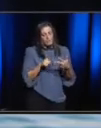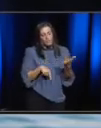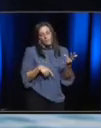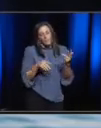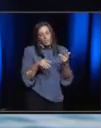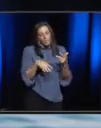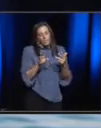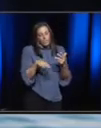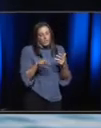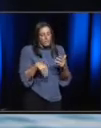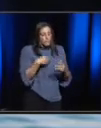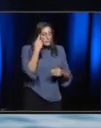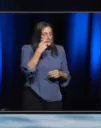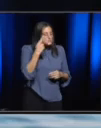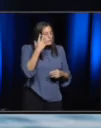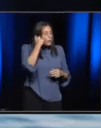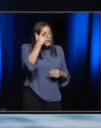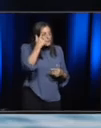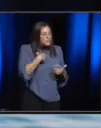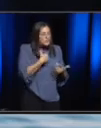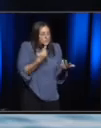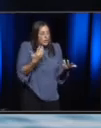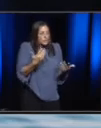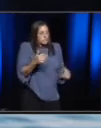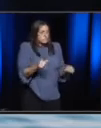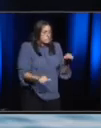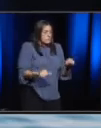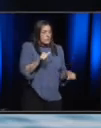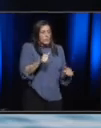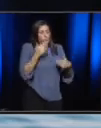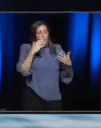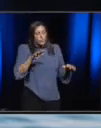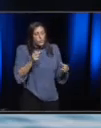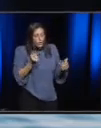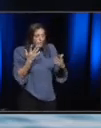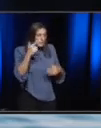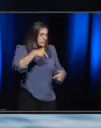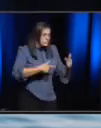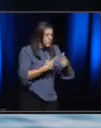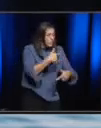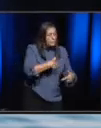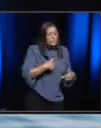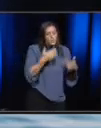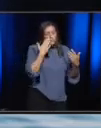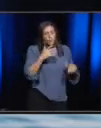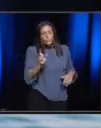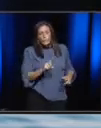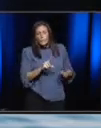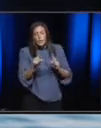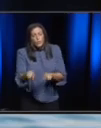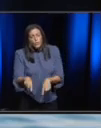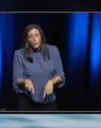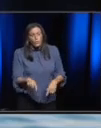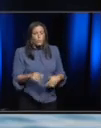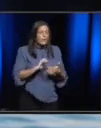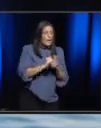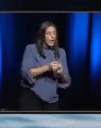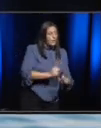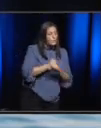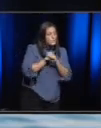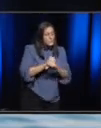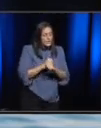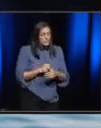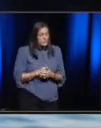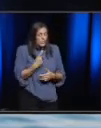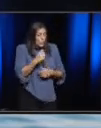mainly around there's uncertainty of how many dolphins there are, uncertainty of where they go. We knew there weren't